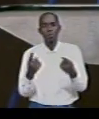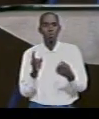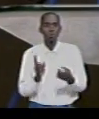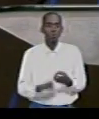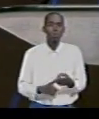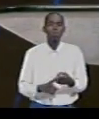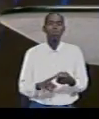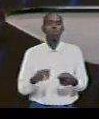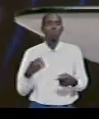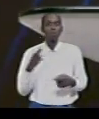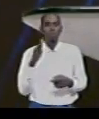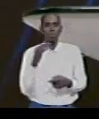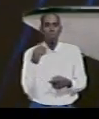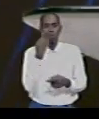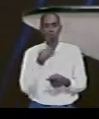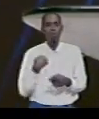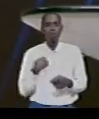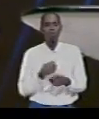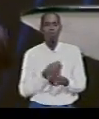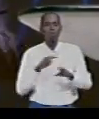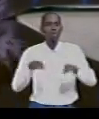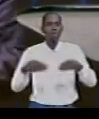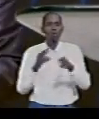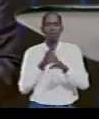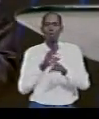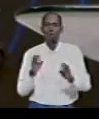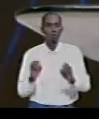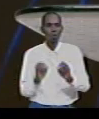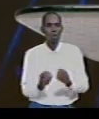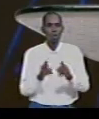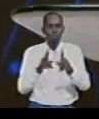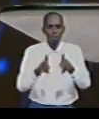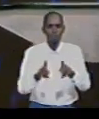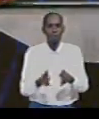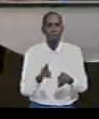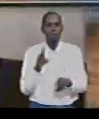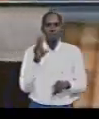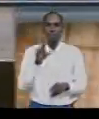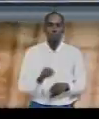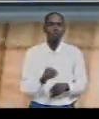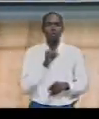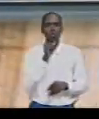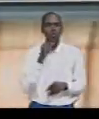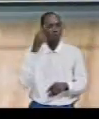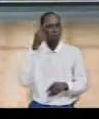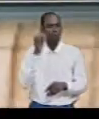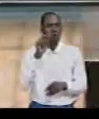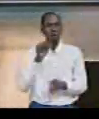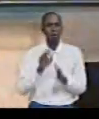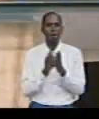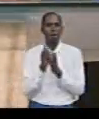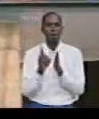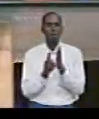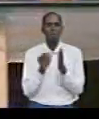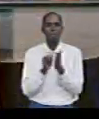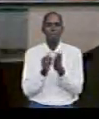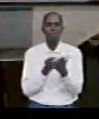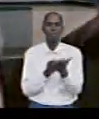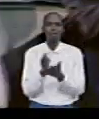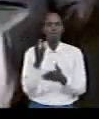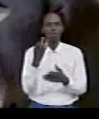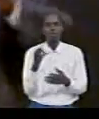place by subjection, no, not for an hour, that the truth of the gospel